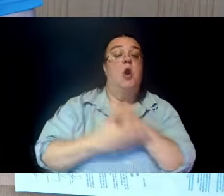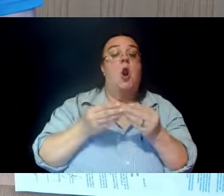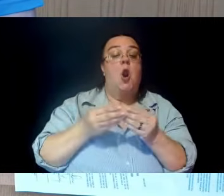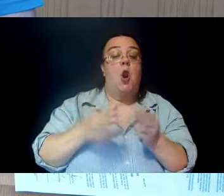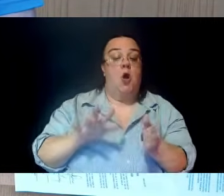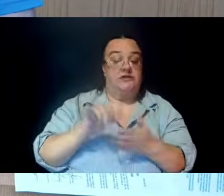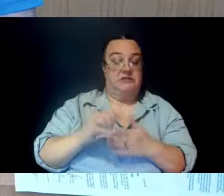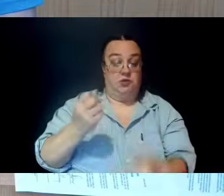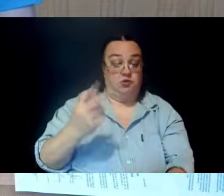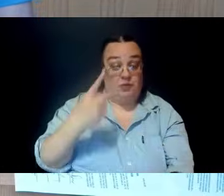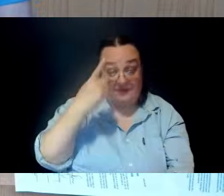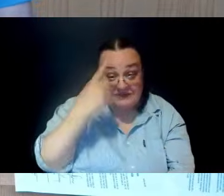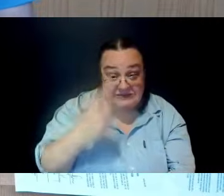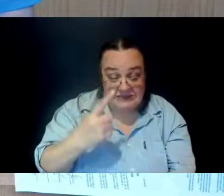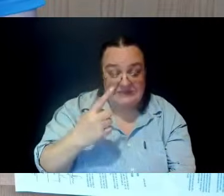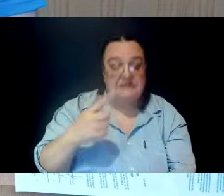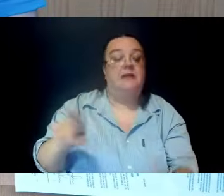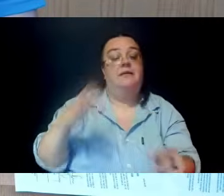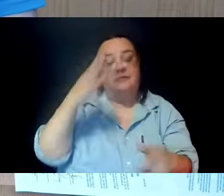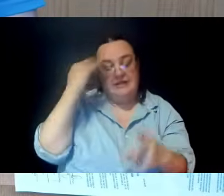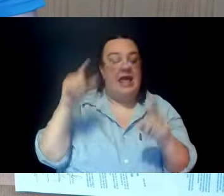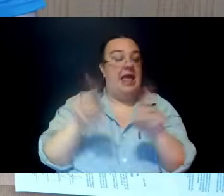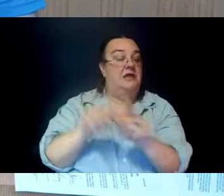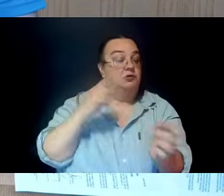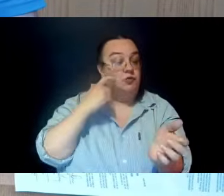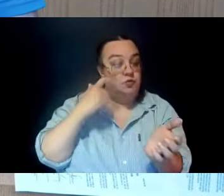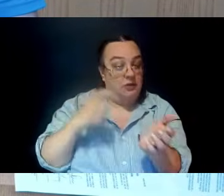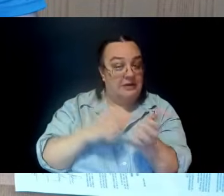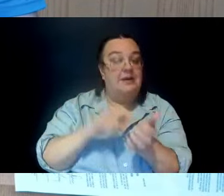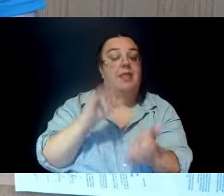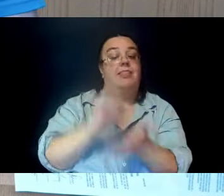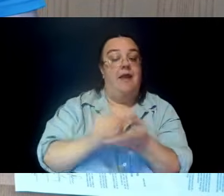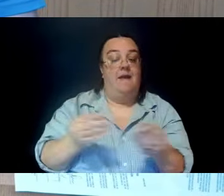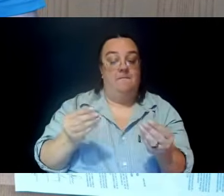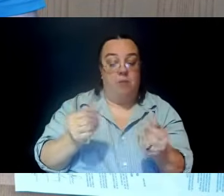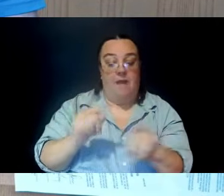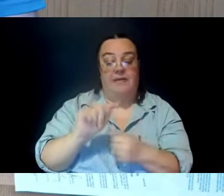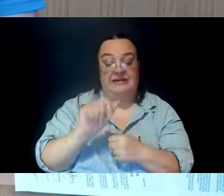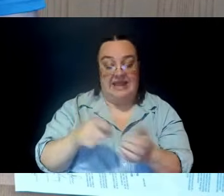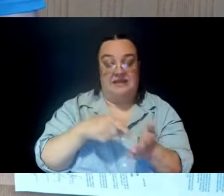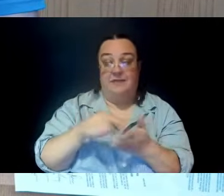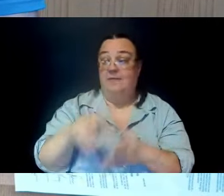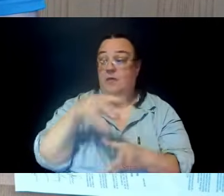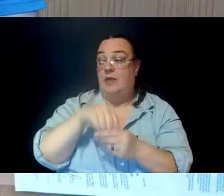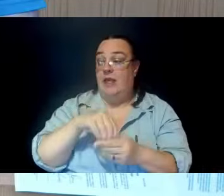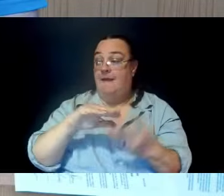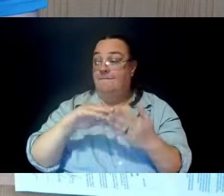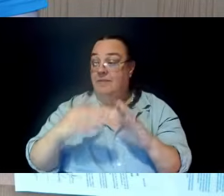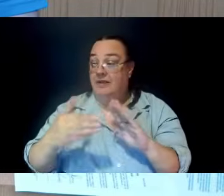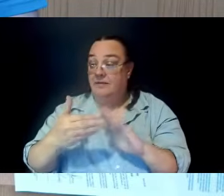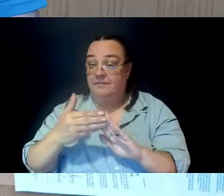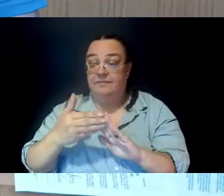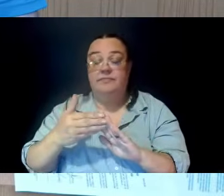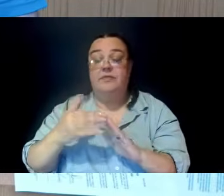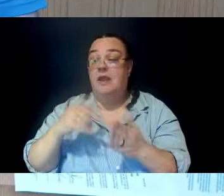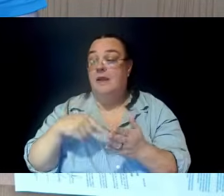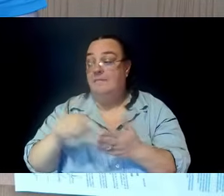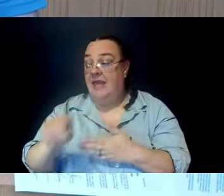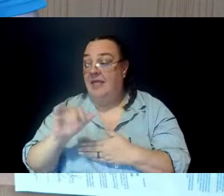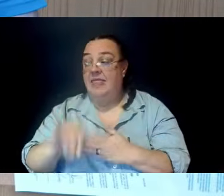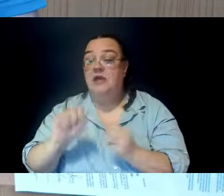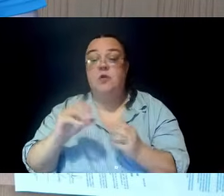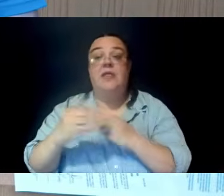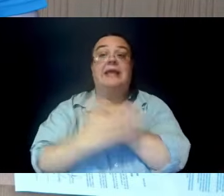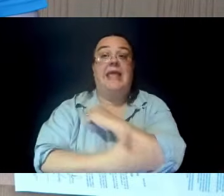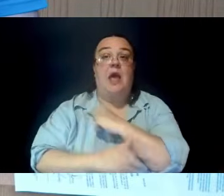cents because as a recognition that property taxpayers in a municipality are paying a municipal tax, so the county only takes